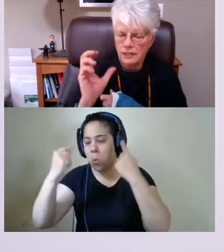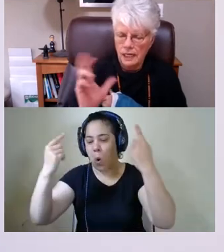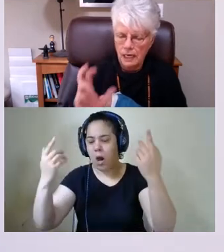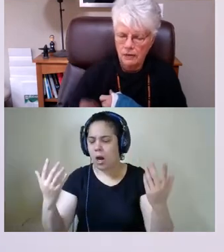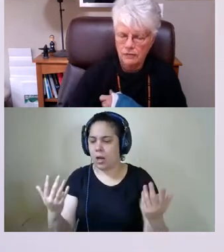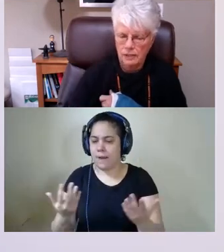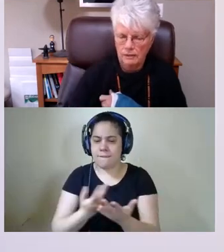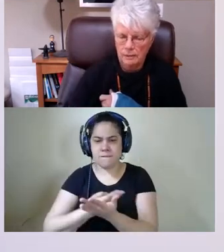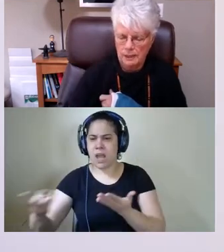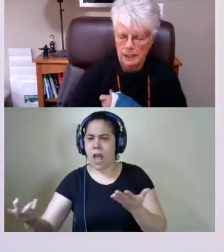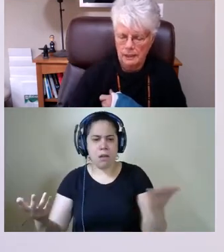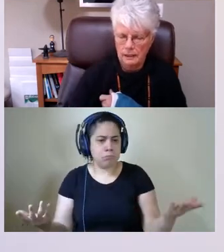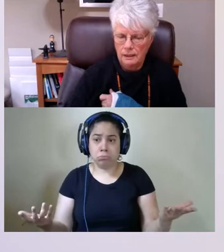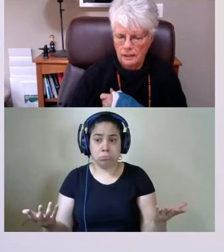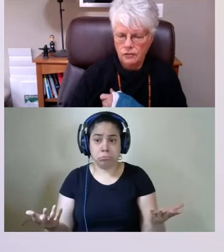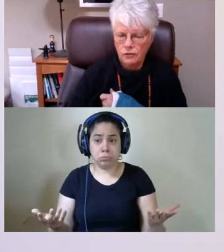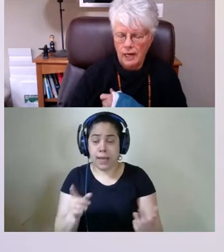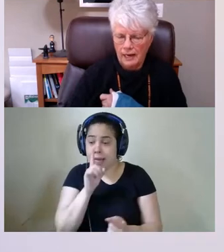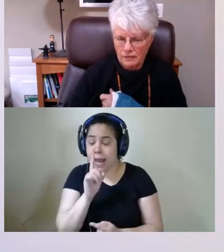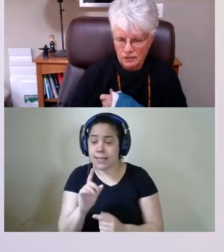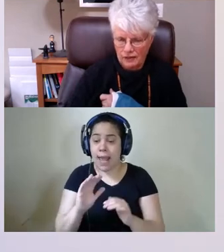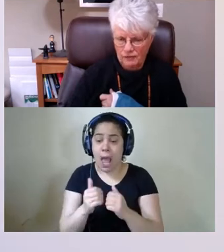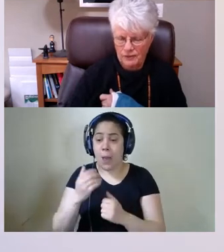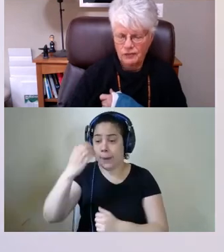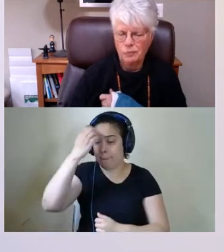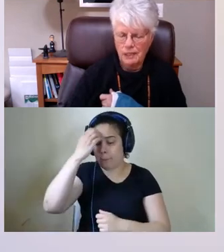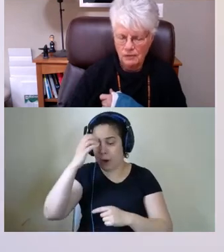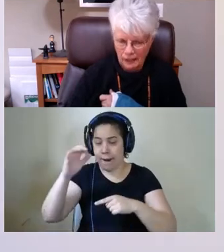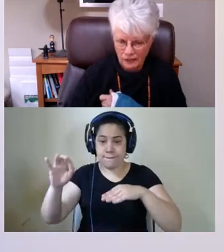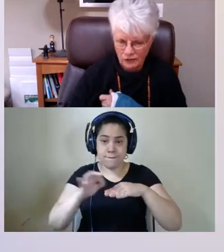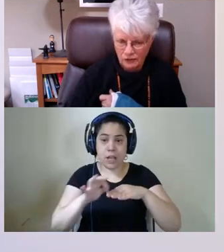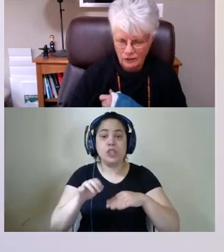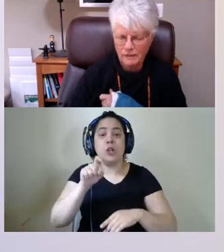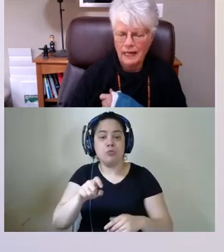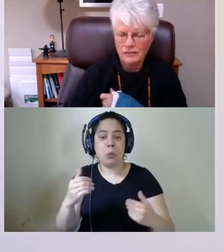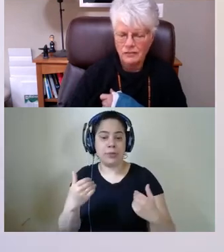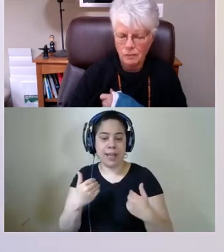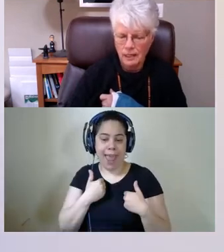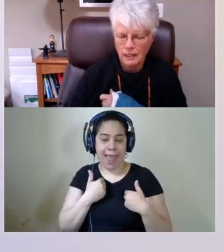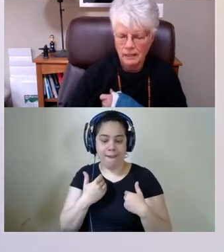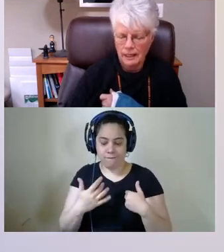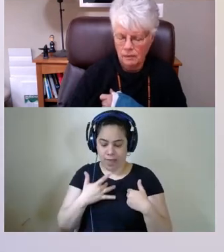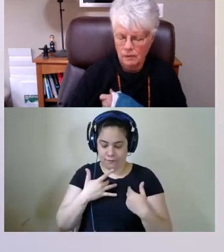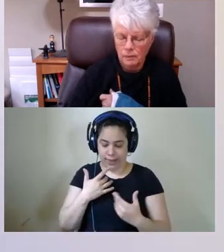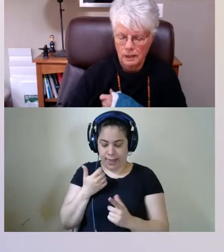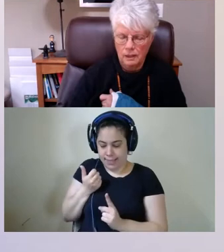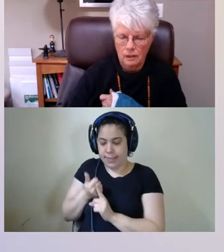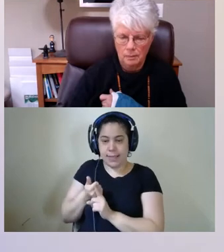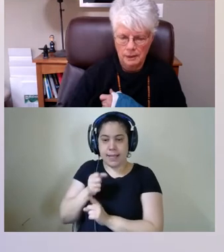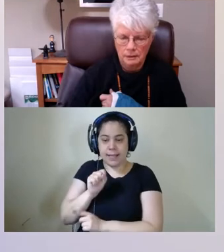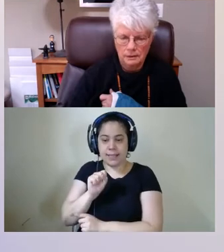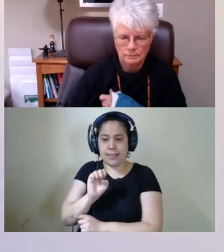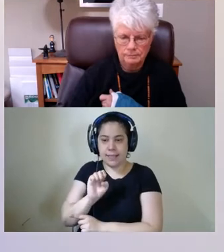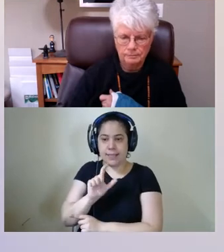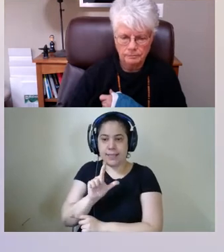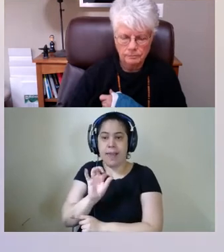It's the inherency of the brain to have a self, to be relational. That's the way that we are